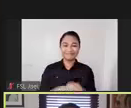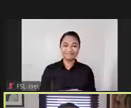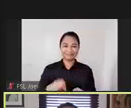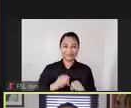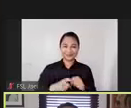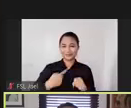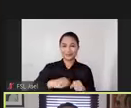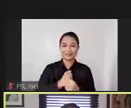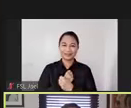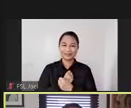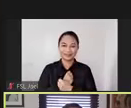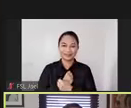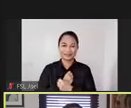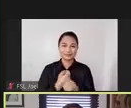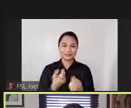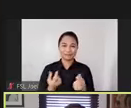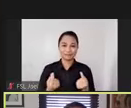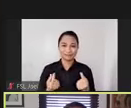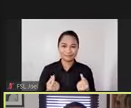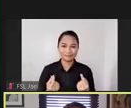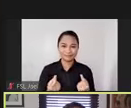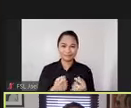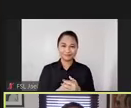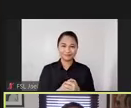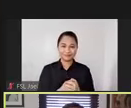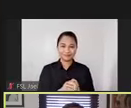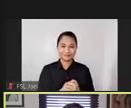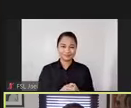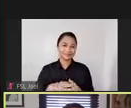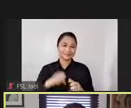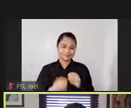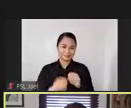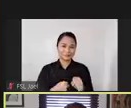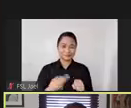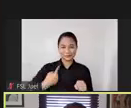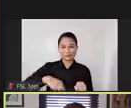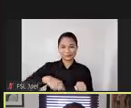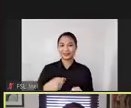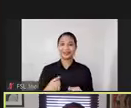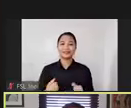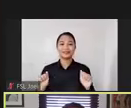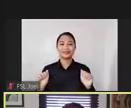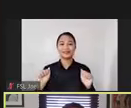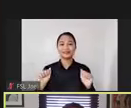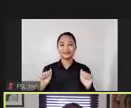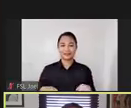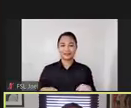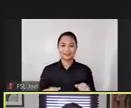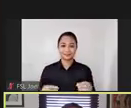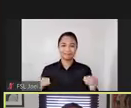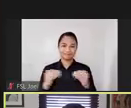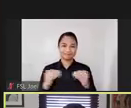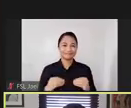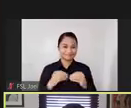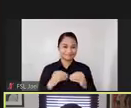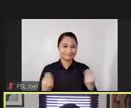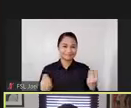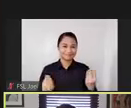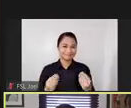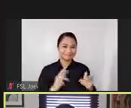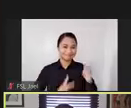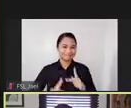achieved something as human beings because we have pushed ourselves to do so. So what are the working principles of the